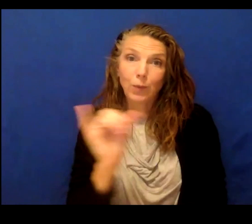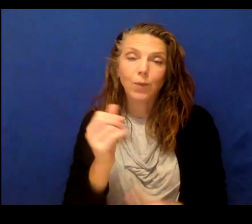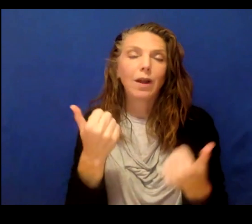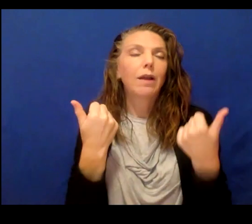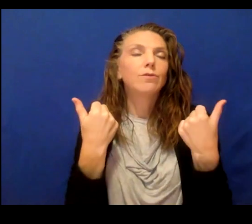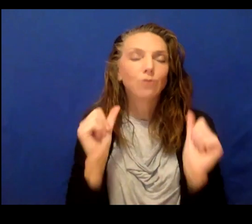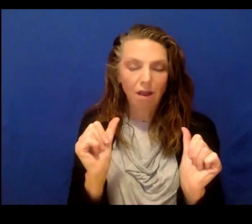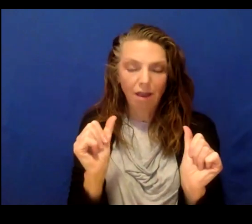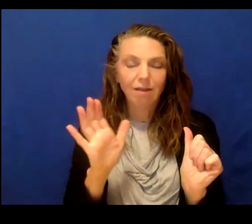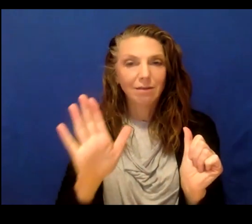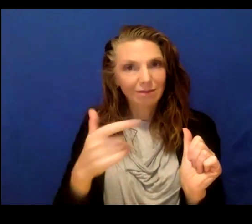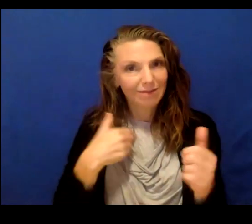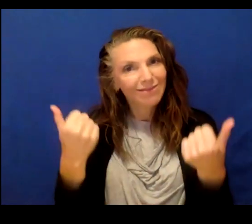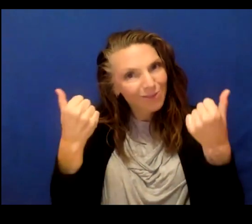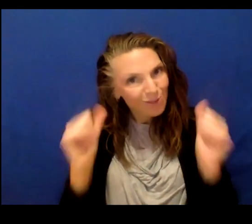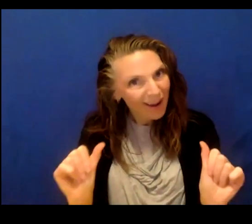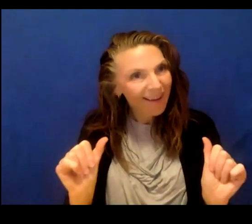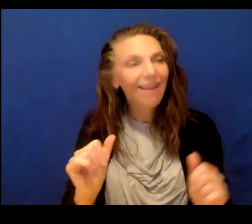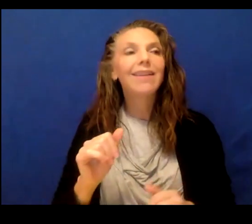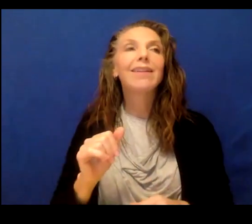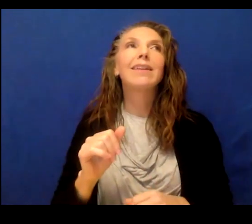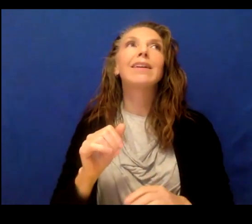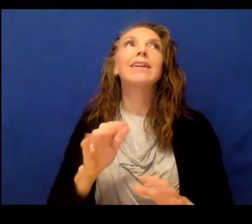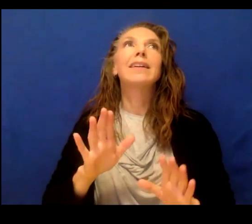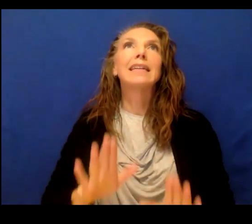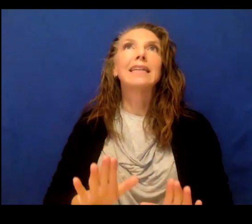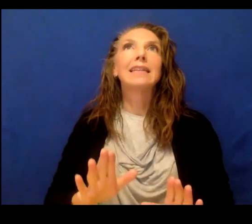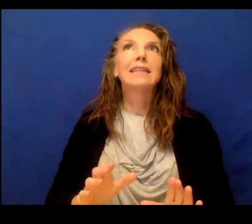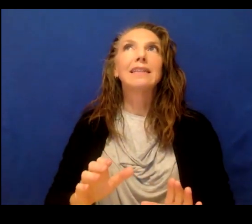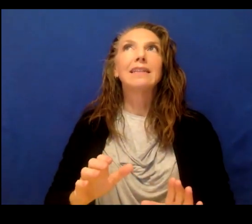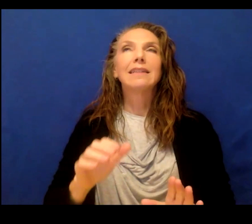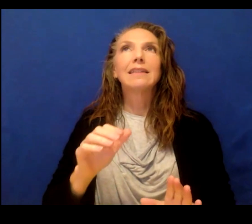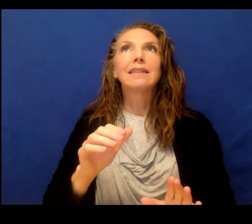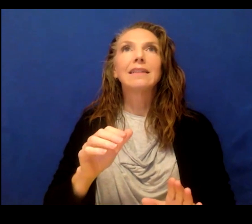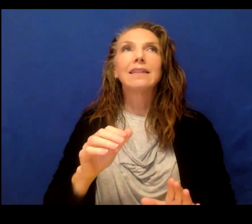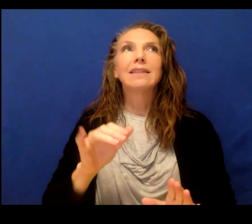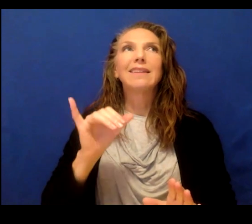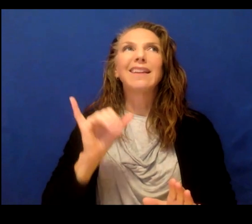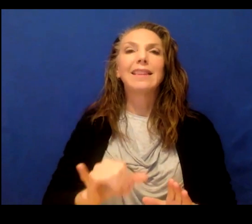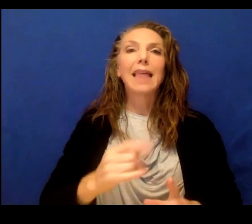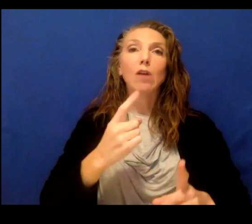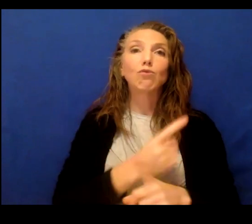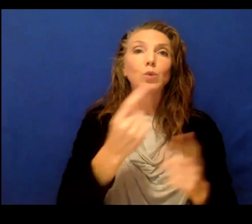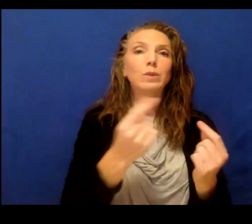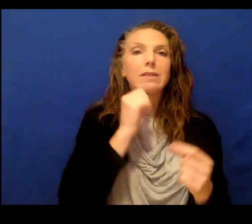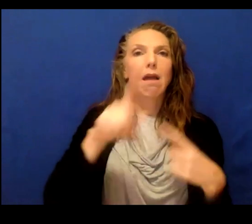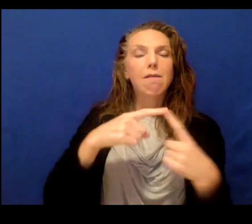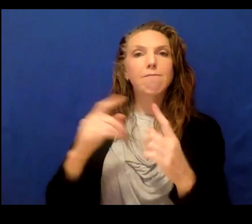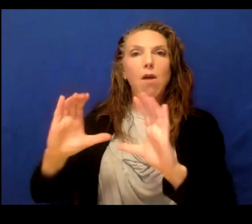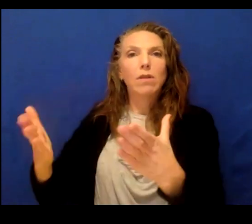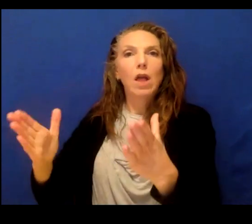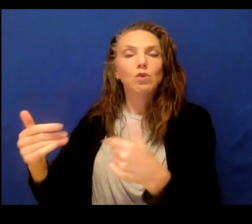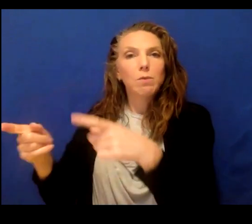can, not always make routines about classroom management. But what we do know is that